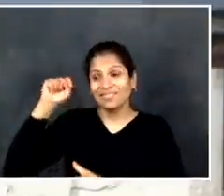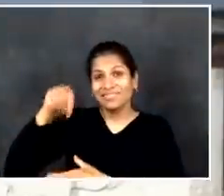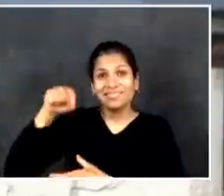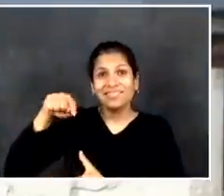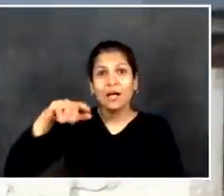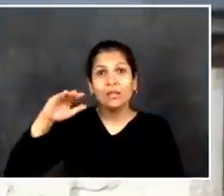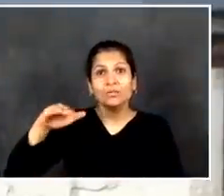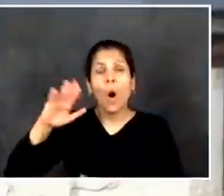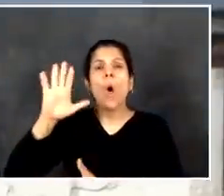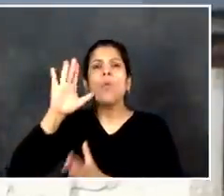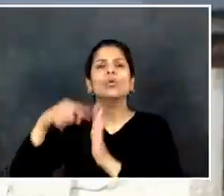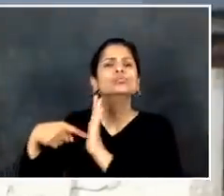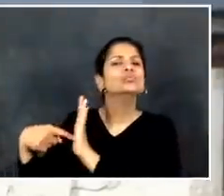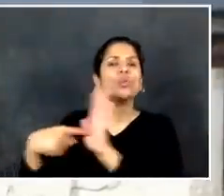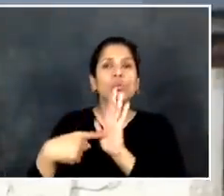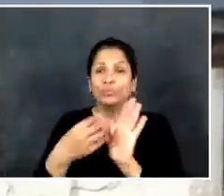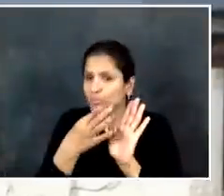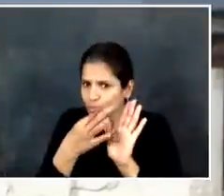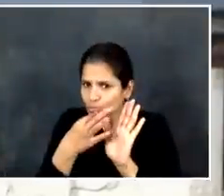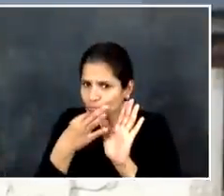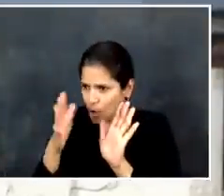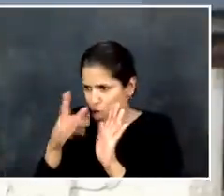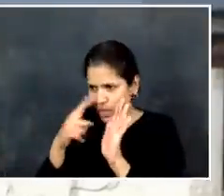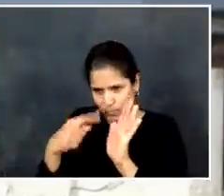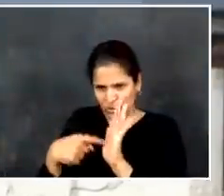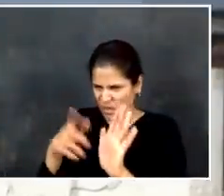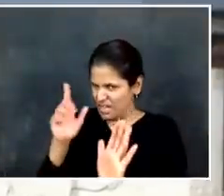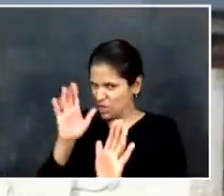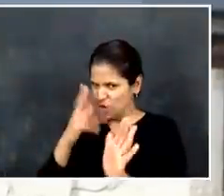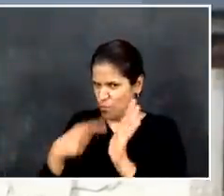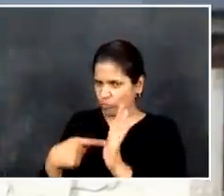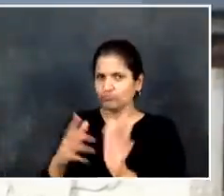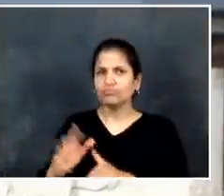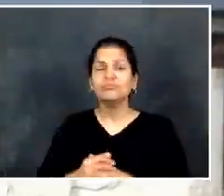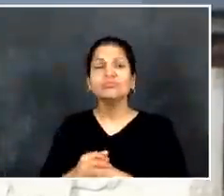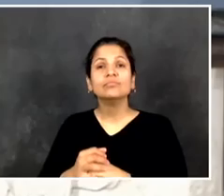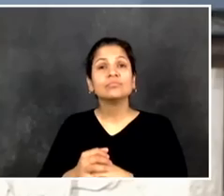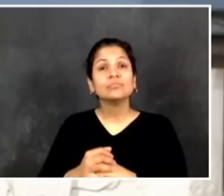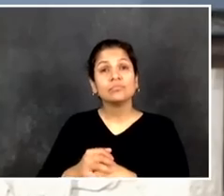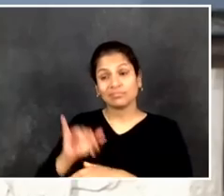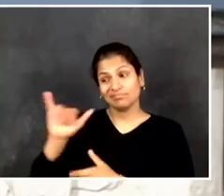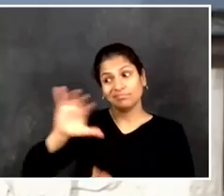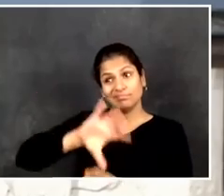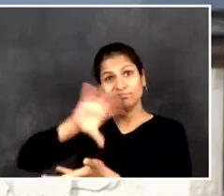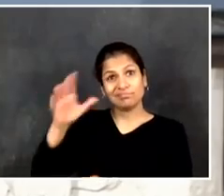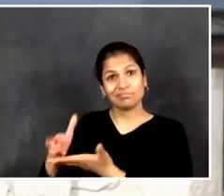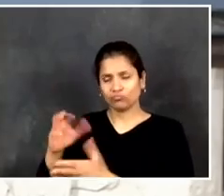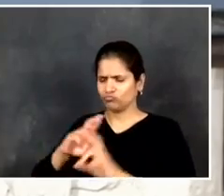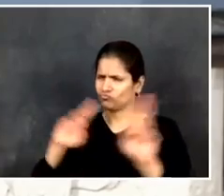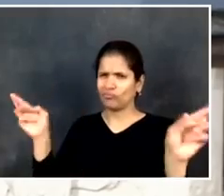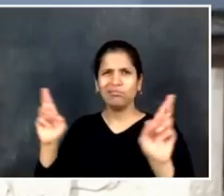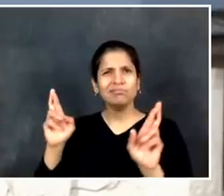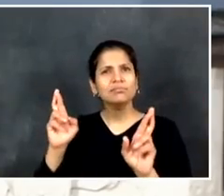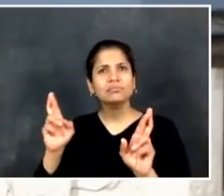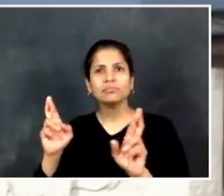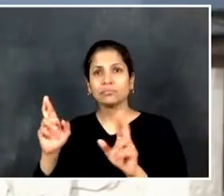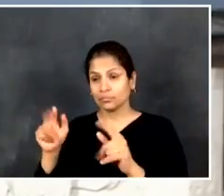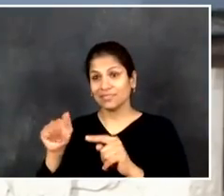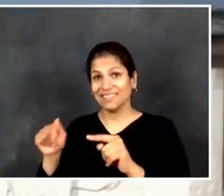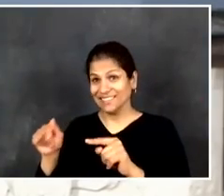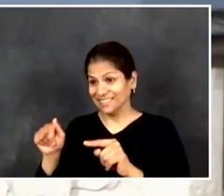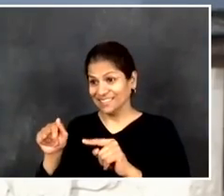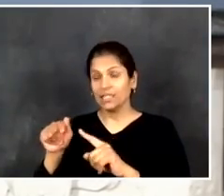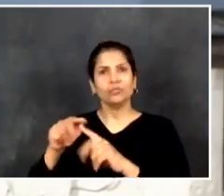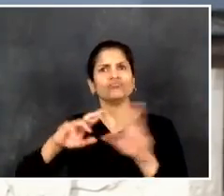These were ready to go into action the week of April 6th. The situation changed radically and for the better right around April 5th,